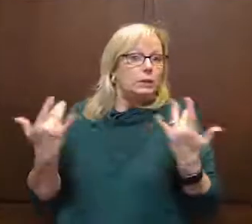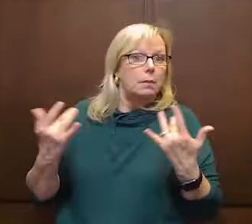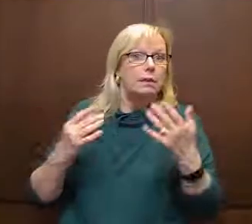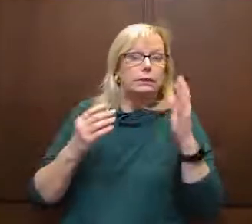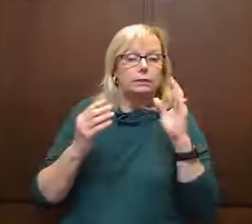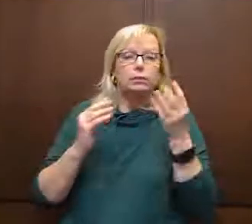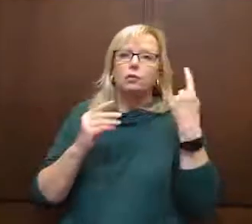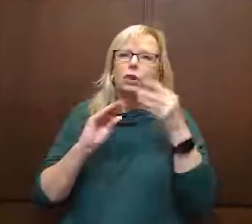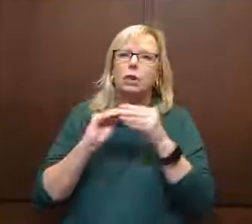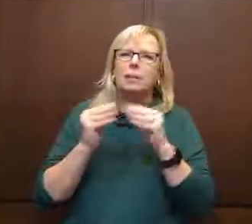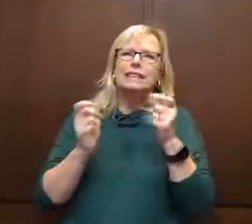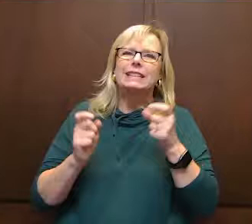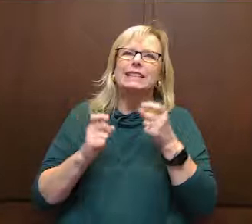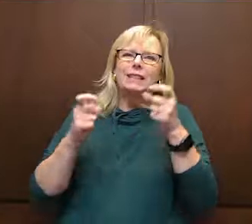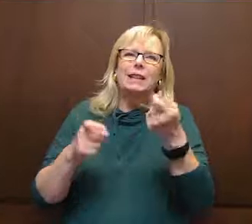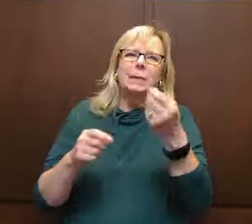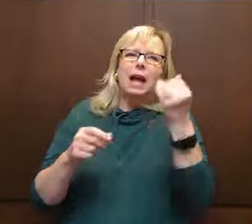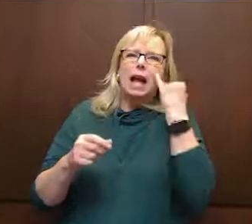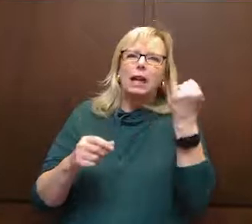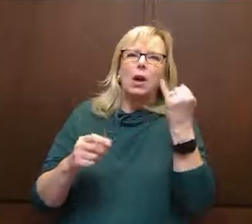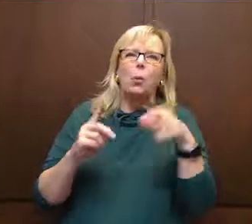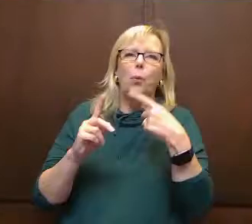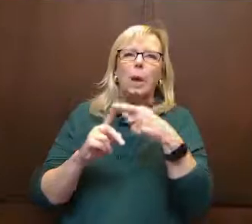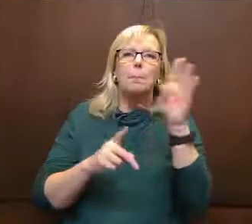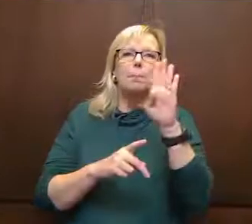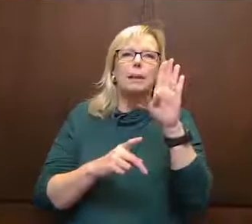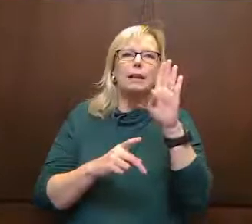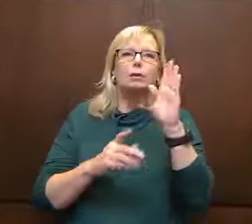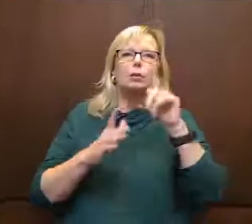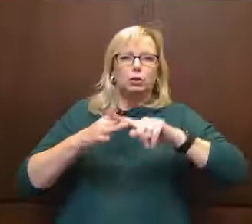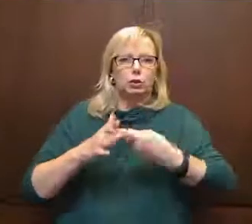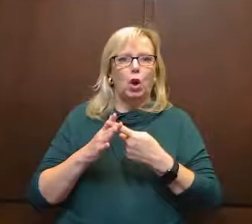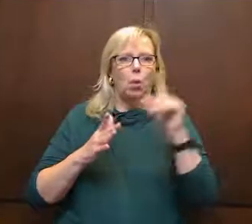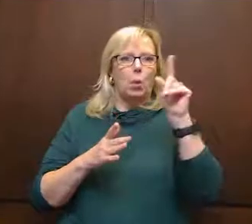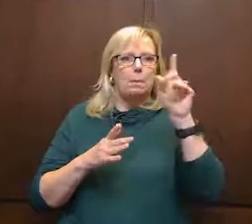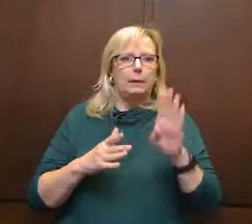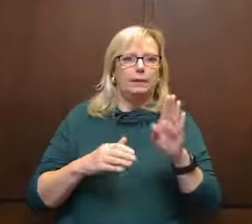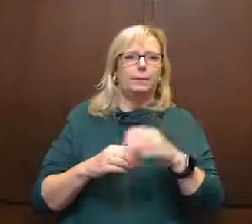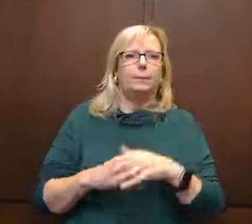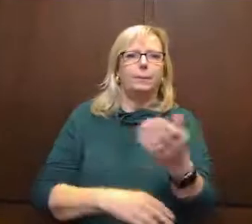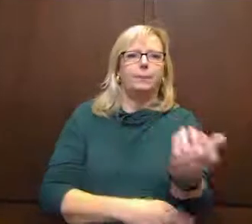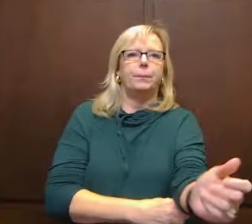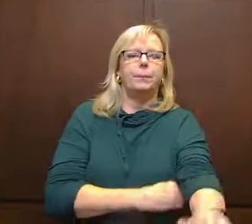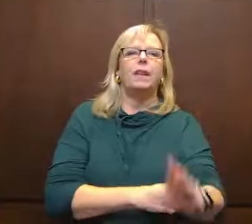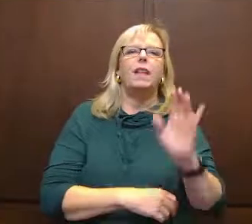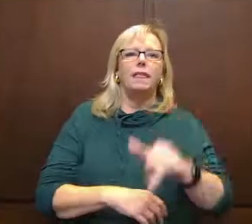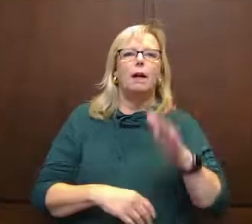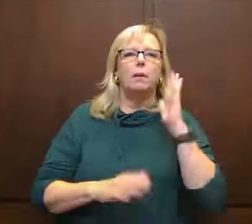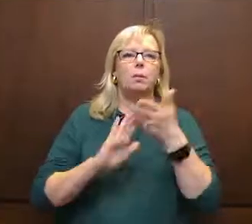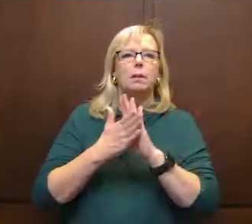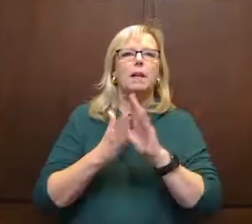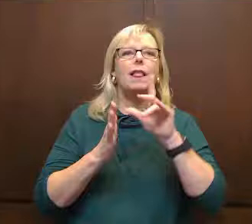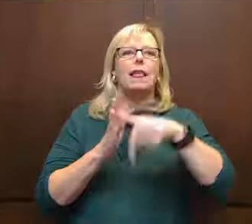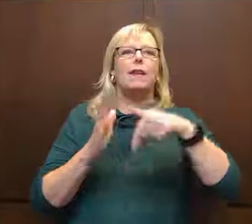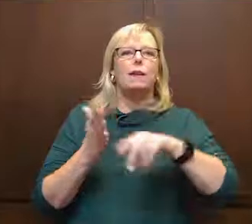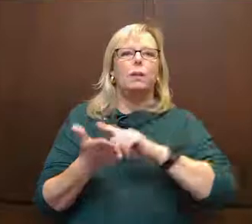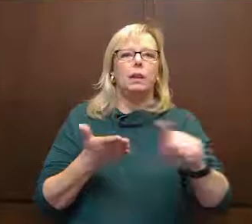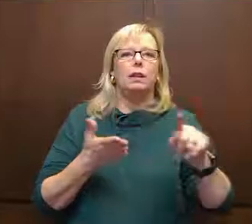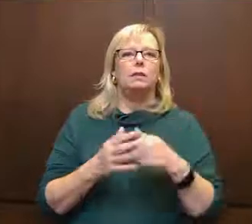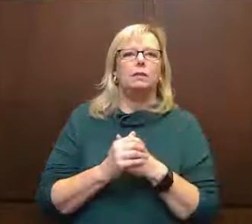to give a little bit of an idea as to when we'll get to 1B. and that'll be coming a little later on this